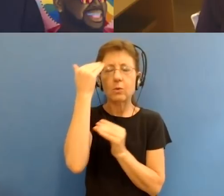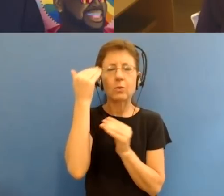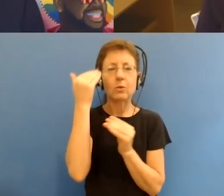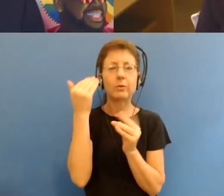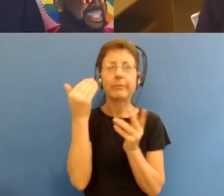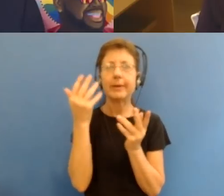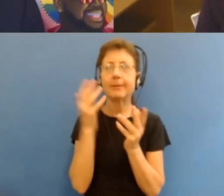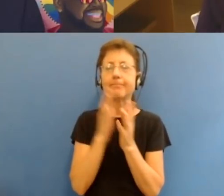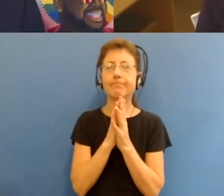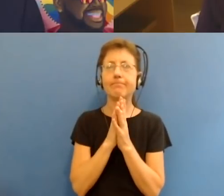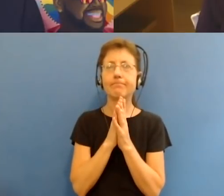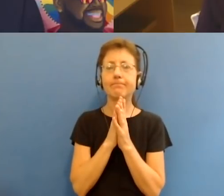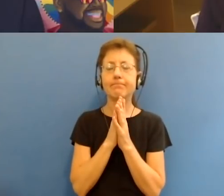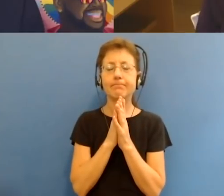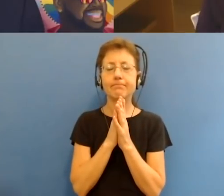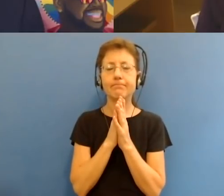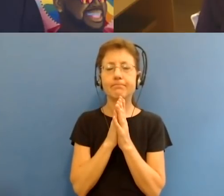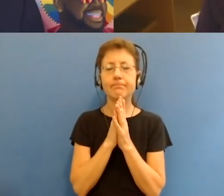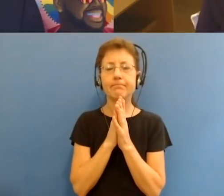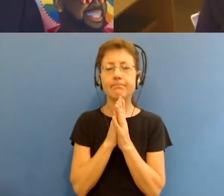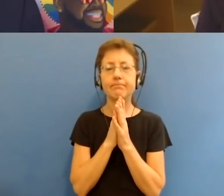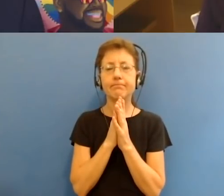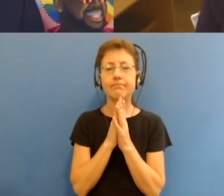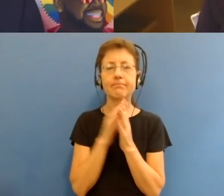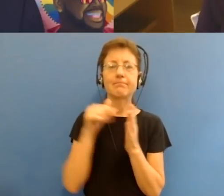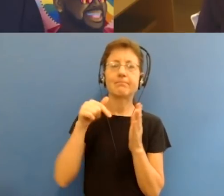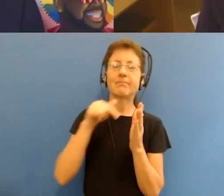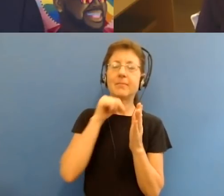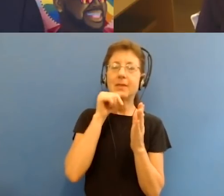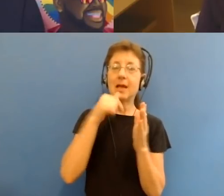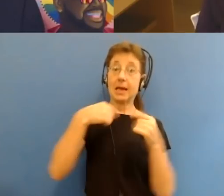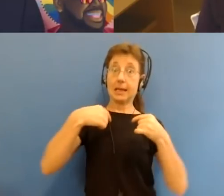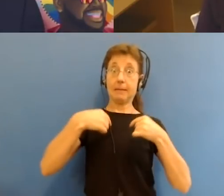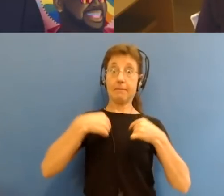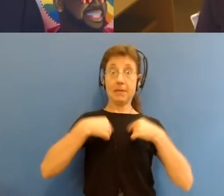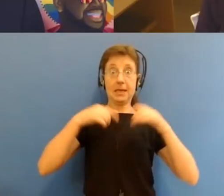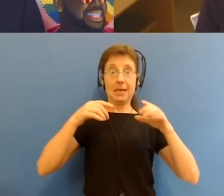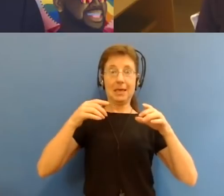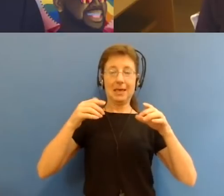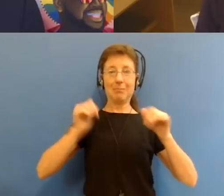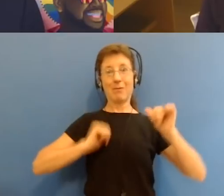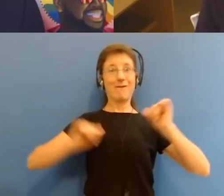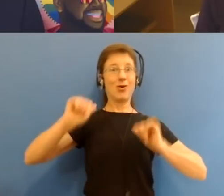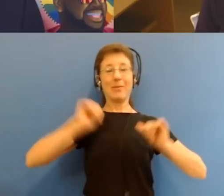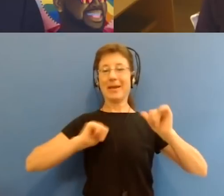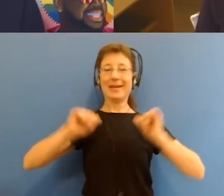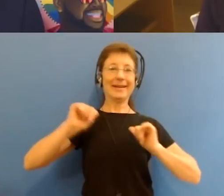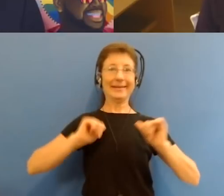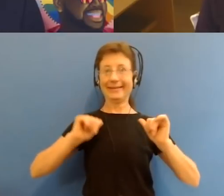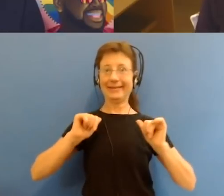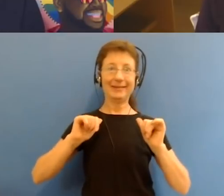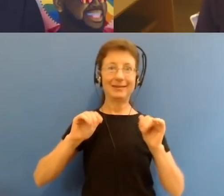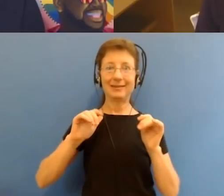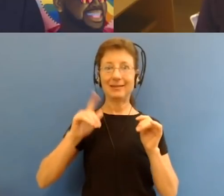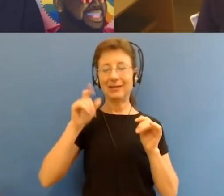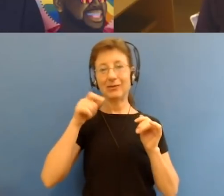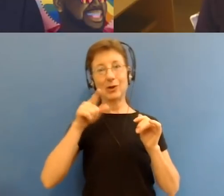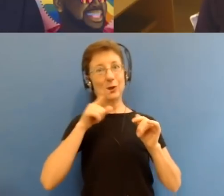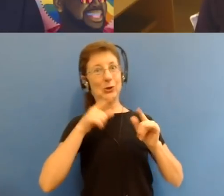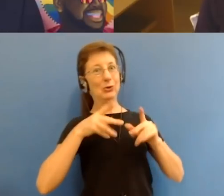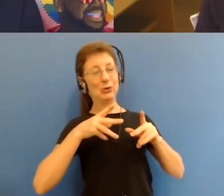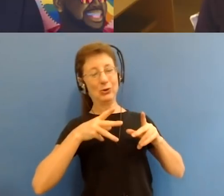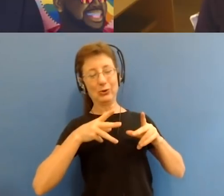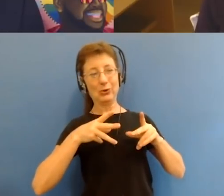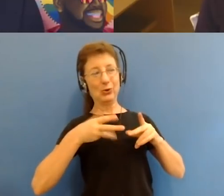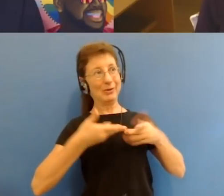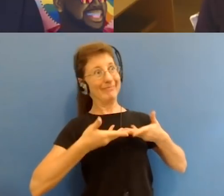that this isn't me performing, you know, to get you to buy into a version of me. This just